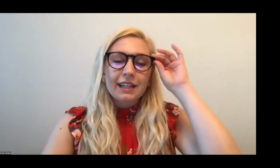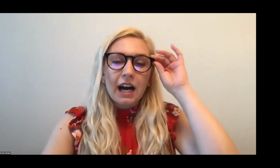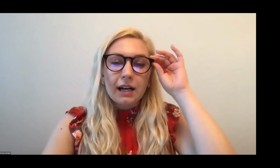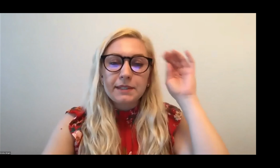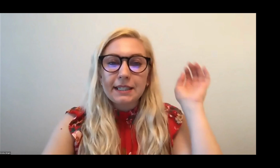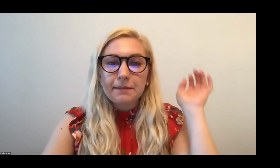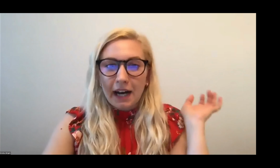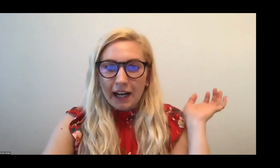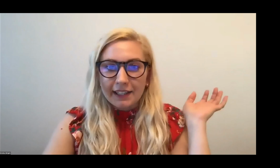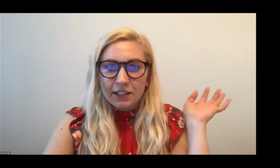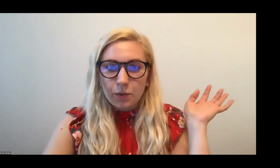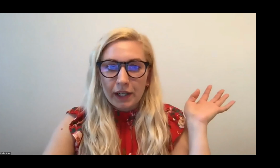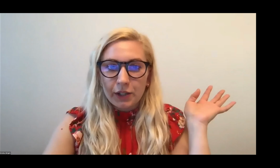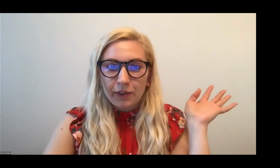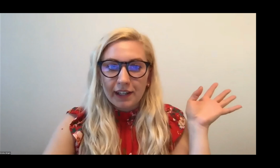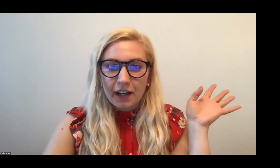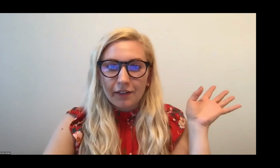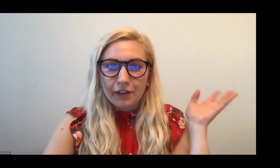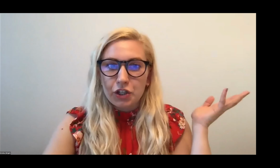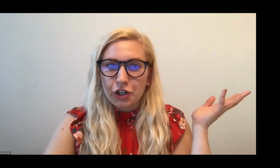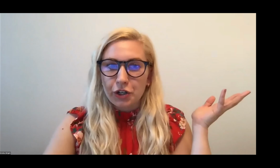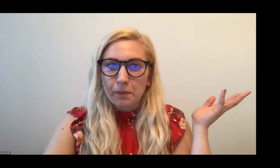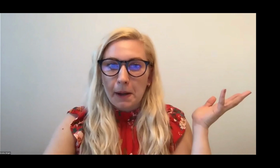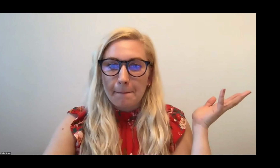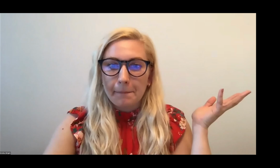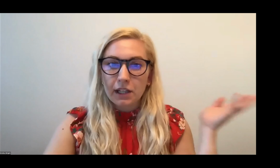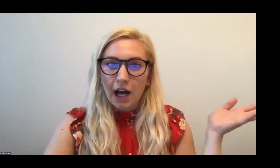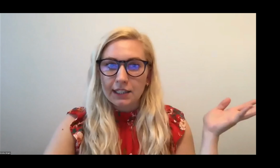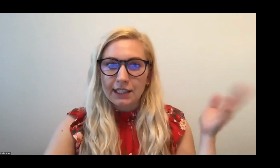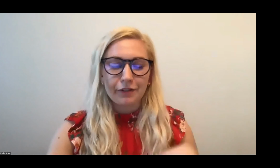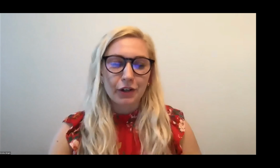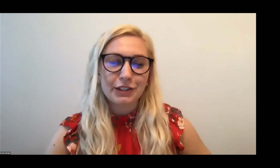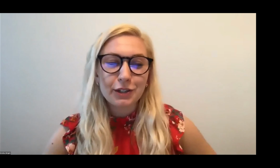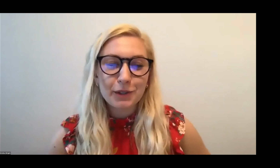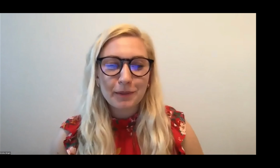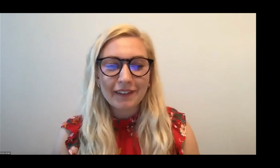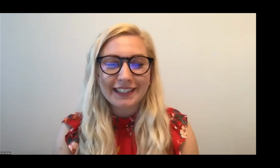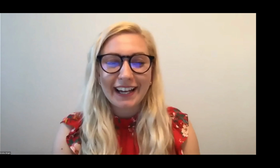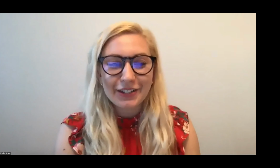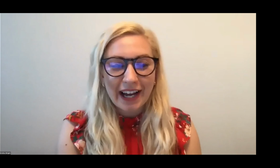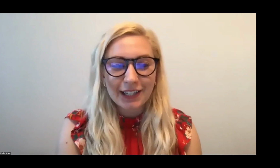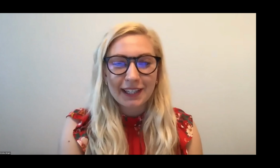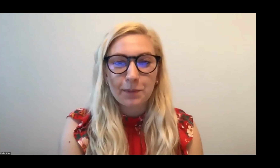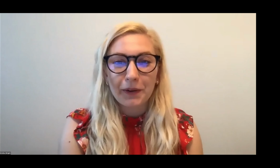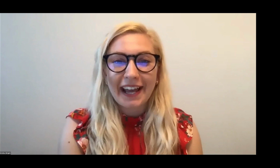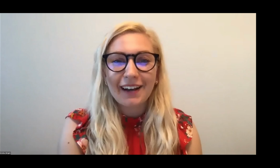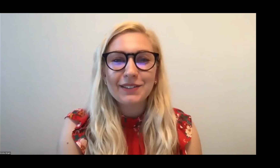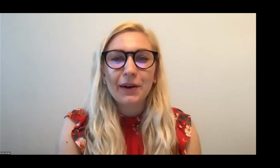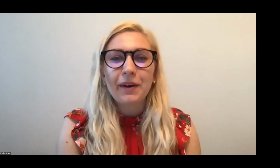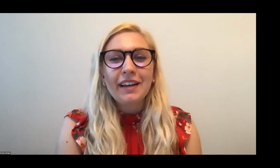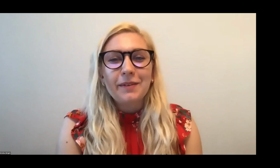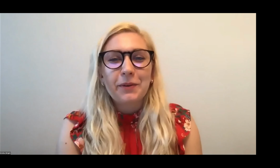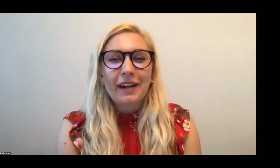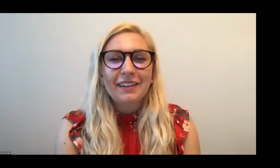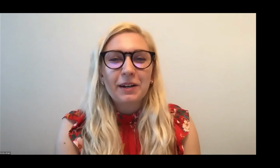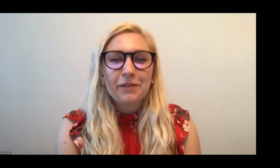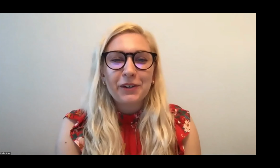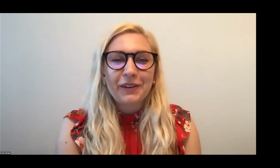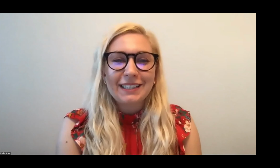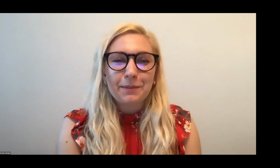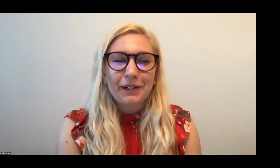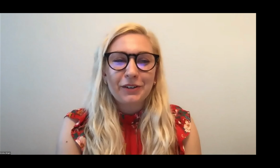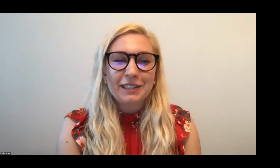What comes to mind when you think of the term plot? If you're on Zoom, you should be able to interact with this poll now. So I'm gonna wait a